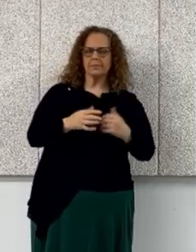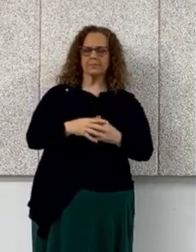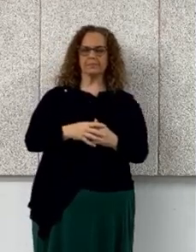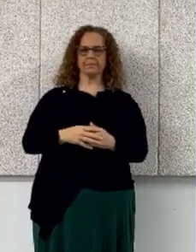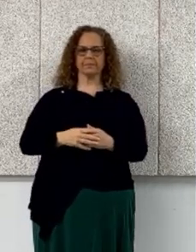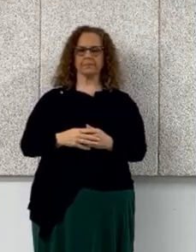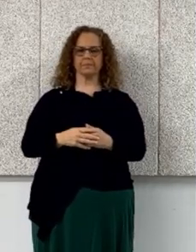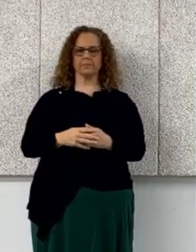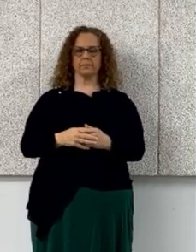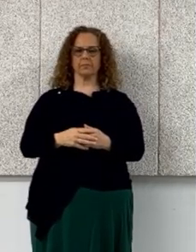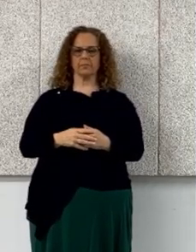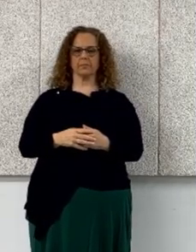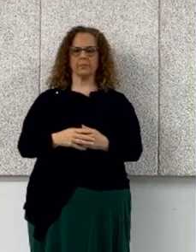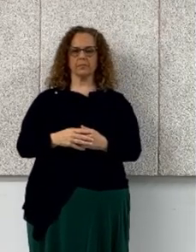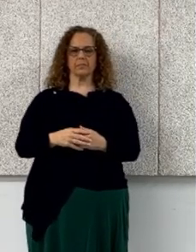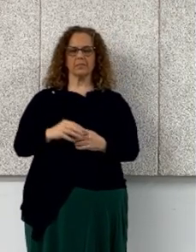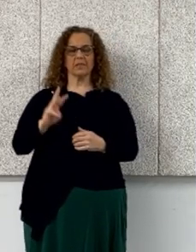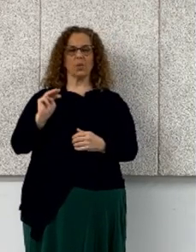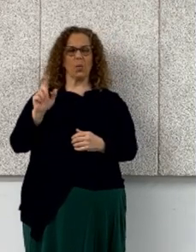but. Yeah.